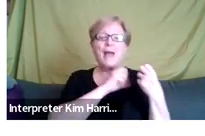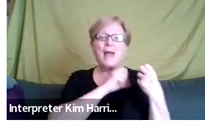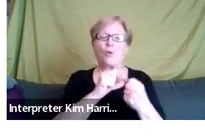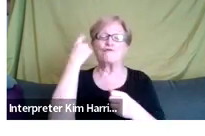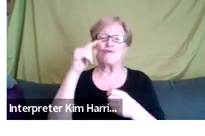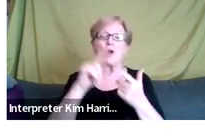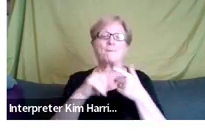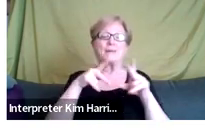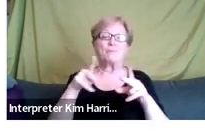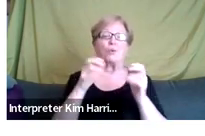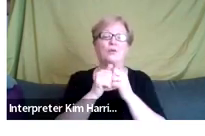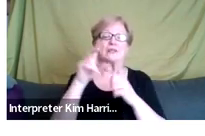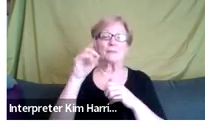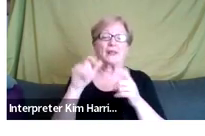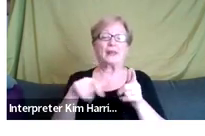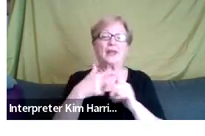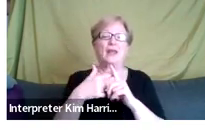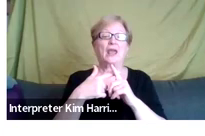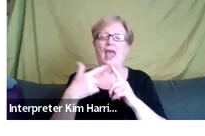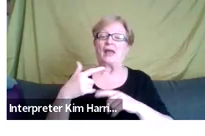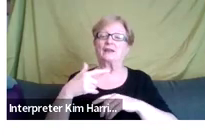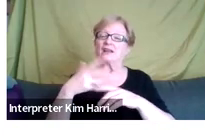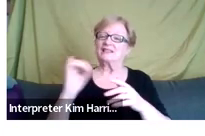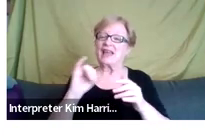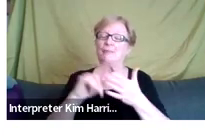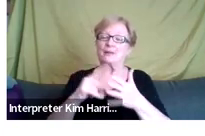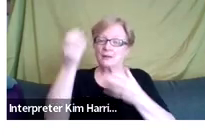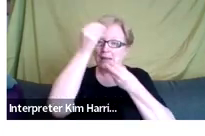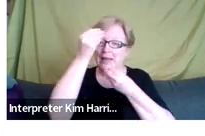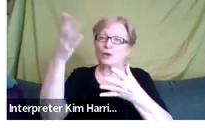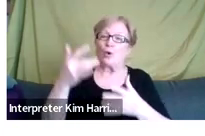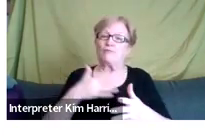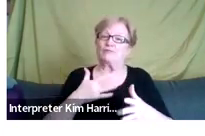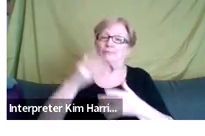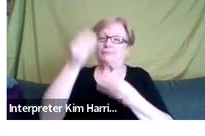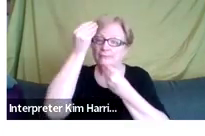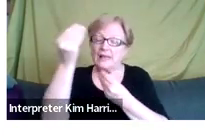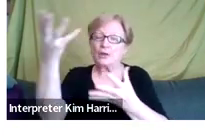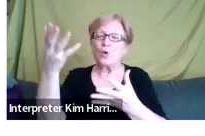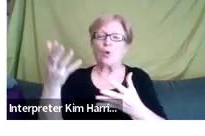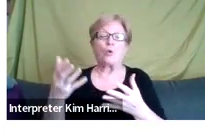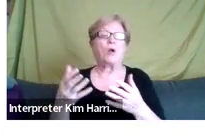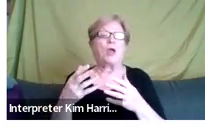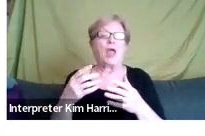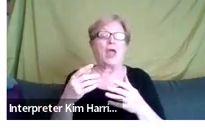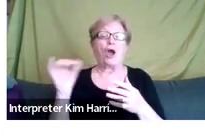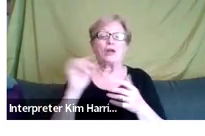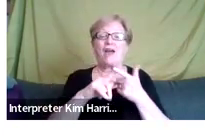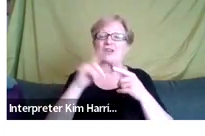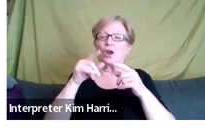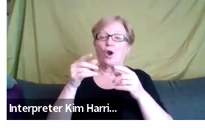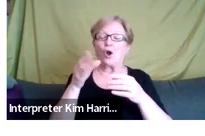at the table, but having a voice at the table, having a range of community